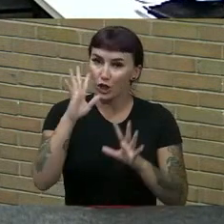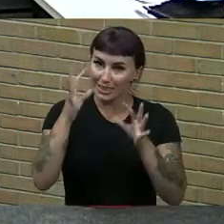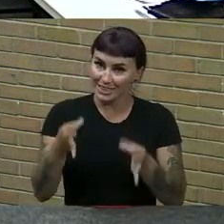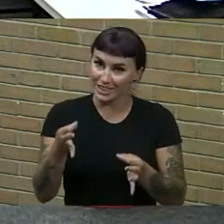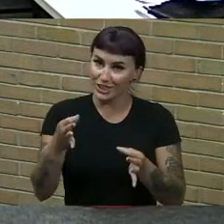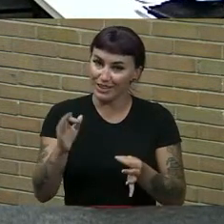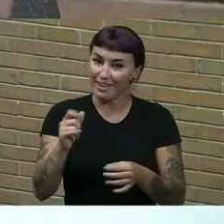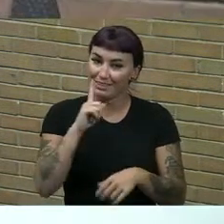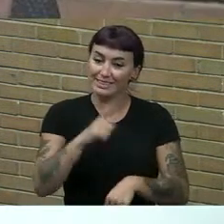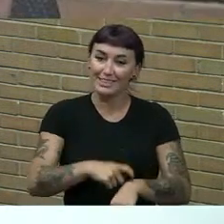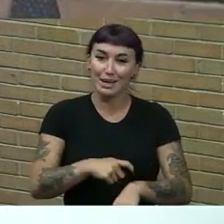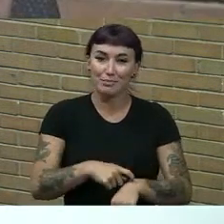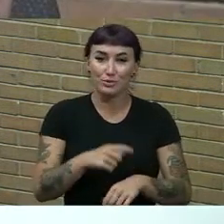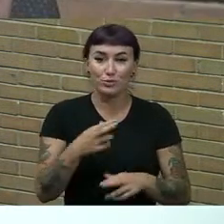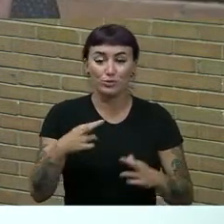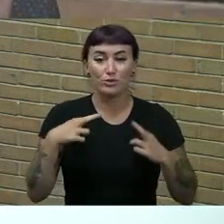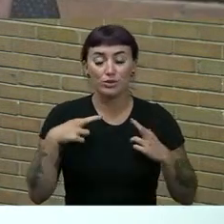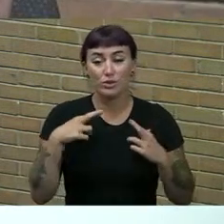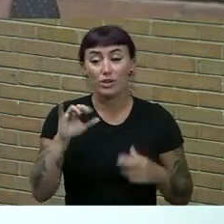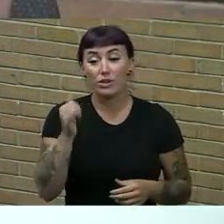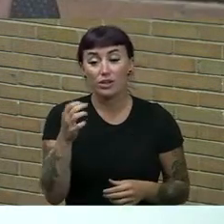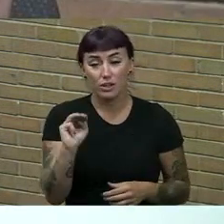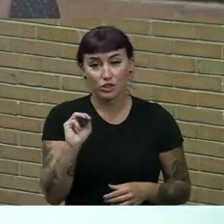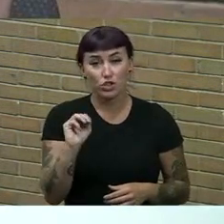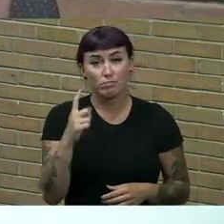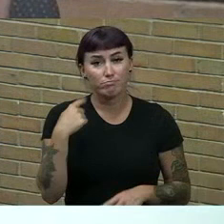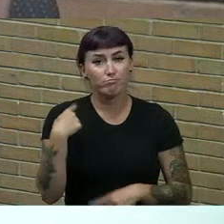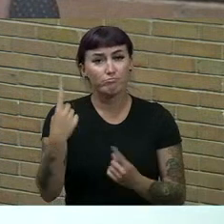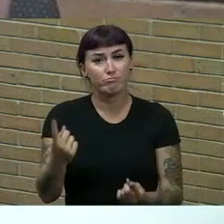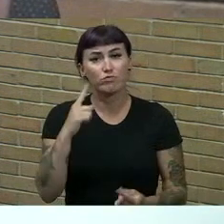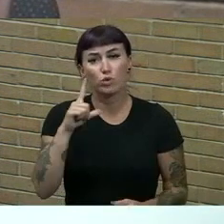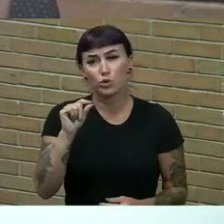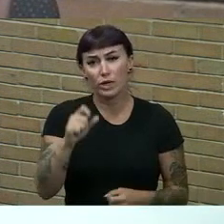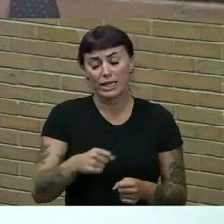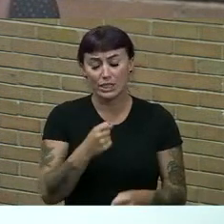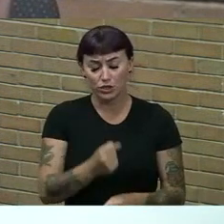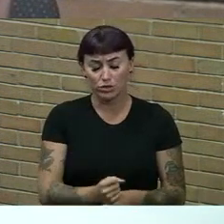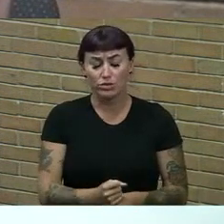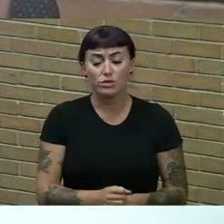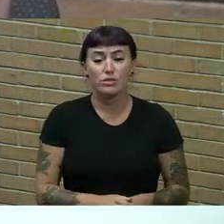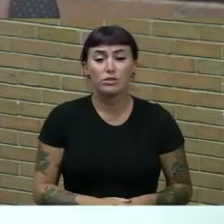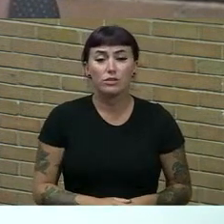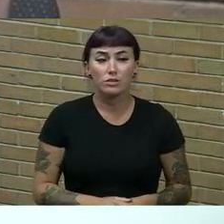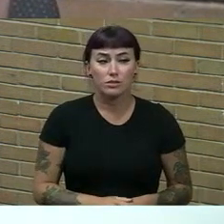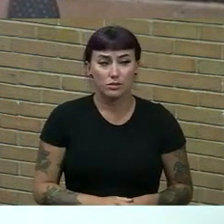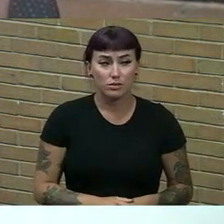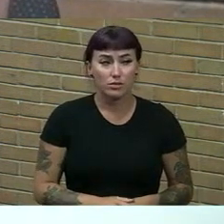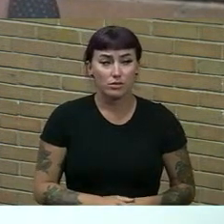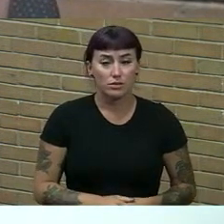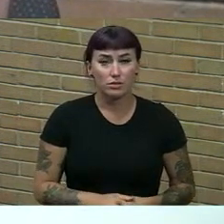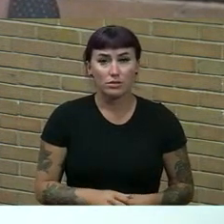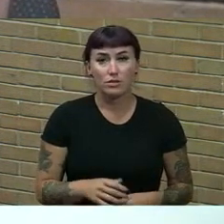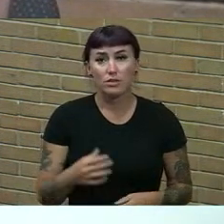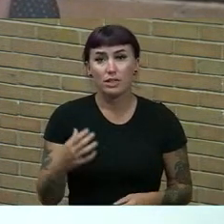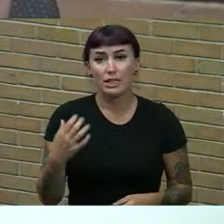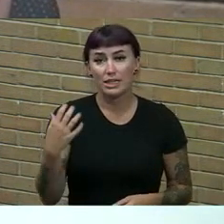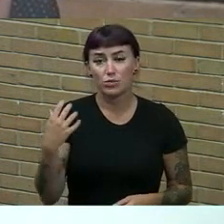Yeah. And then Jim Tombiello, he's been with us for 20 years. He had prior service as a sheriff's